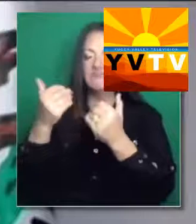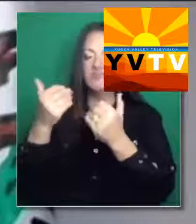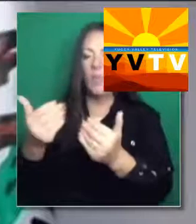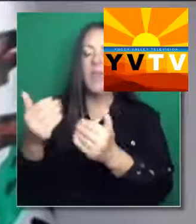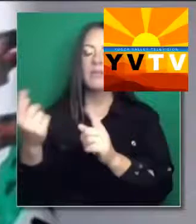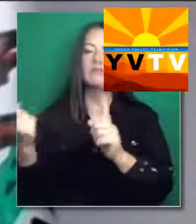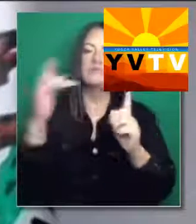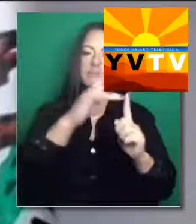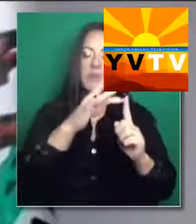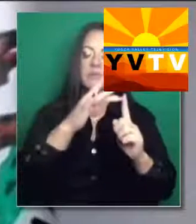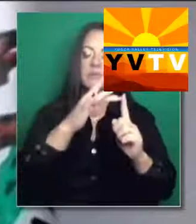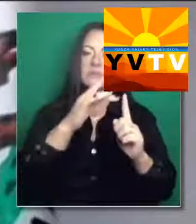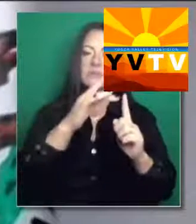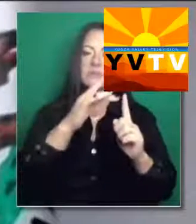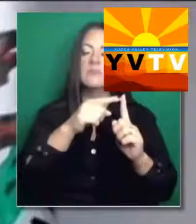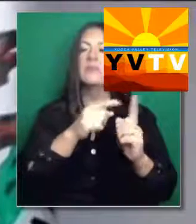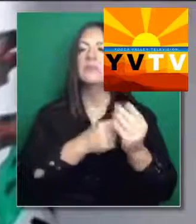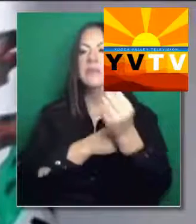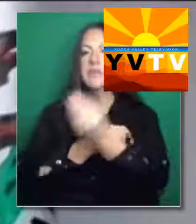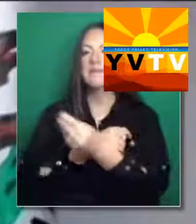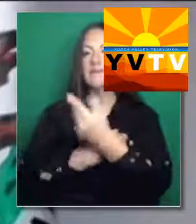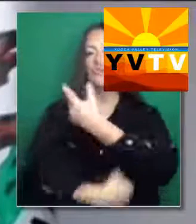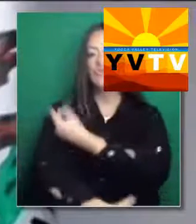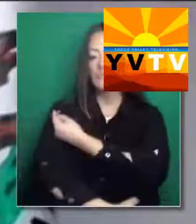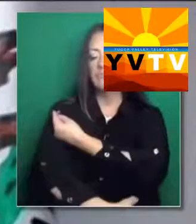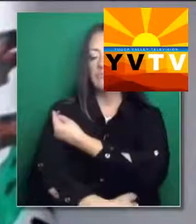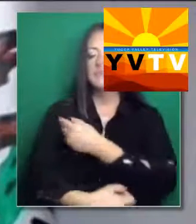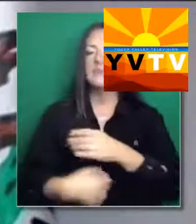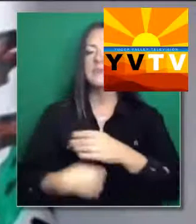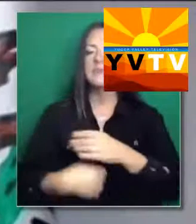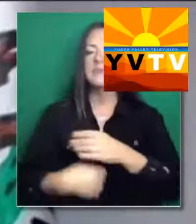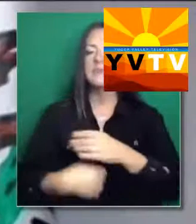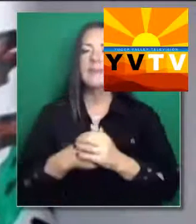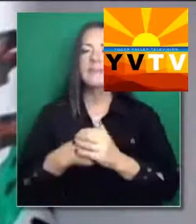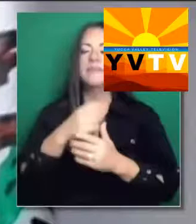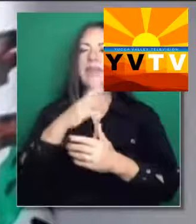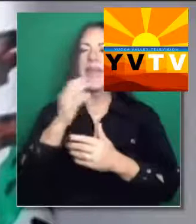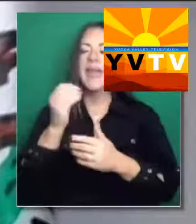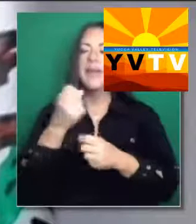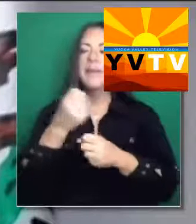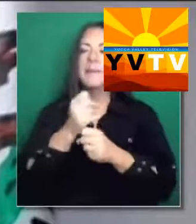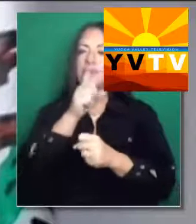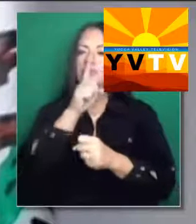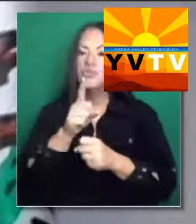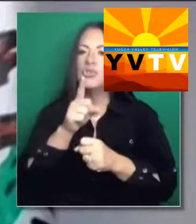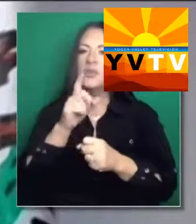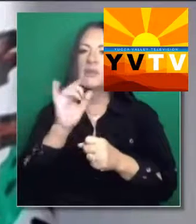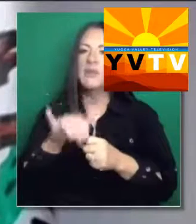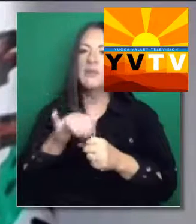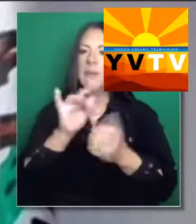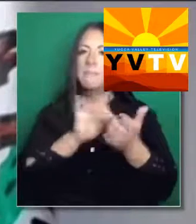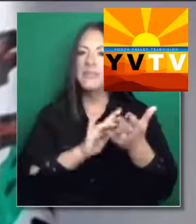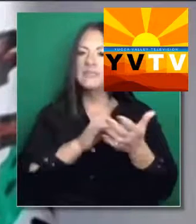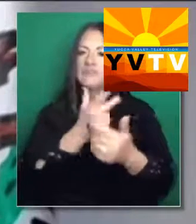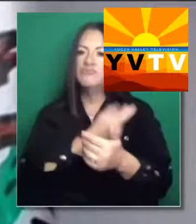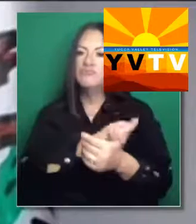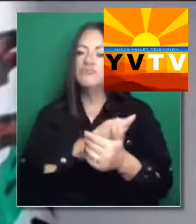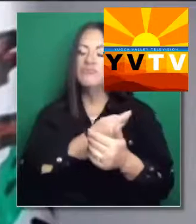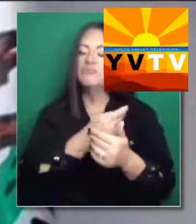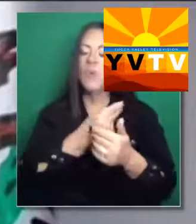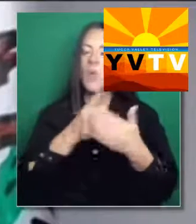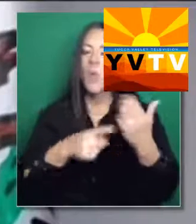necessary, and only if necessary, be able to use those doses for others as well. So working on those two